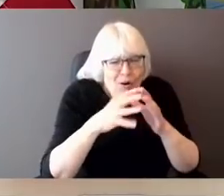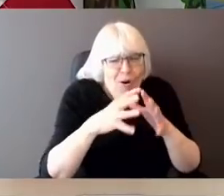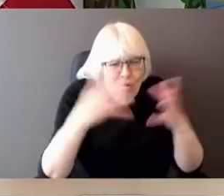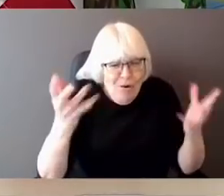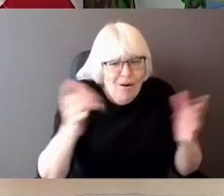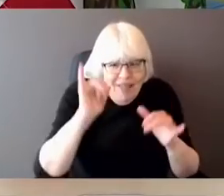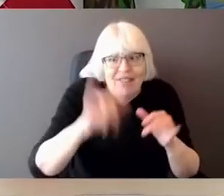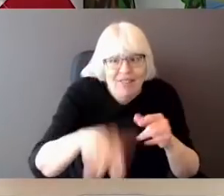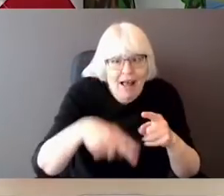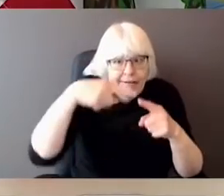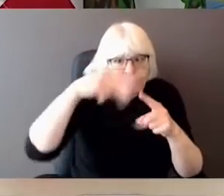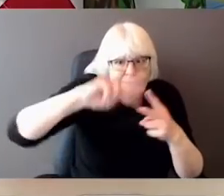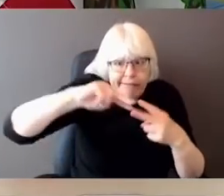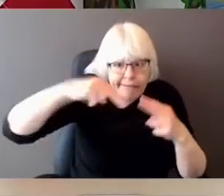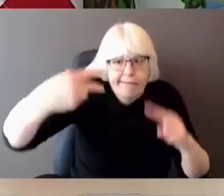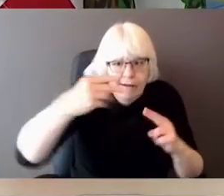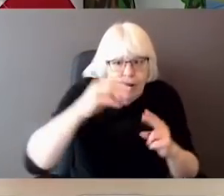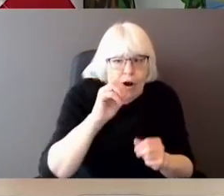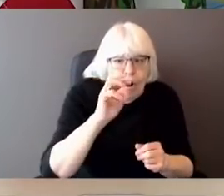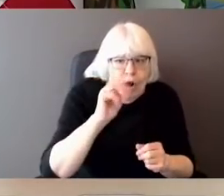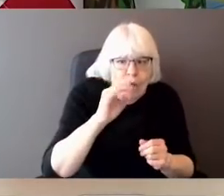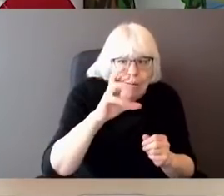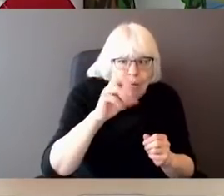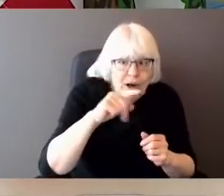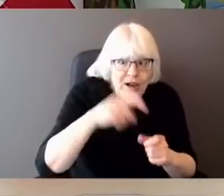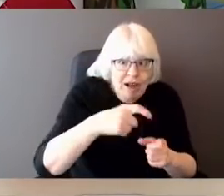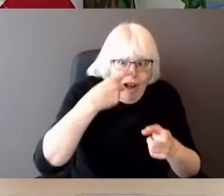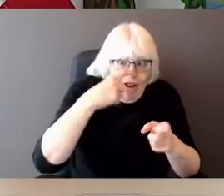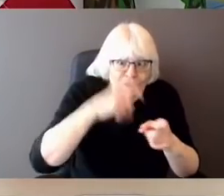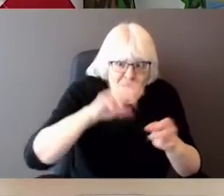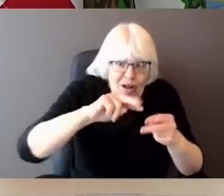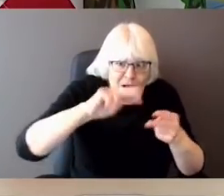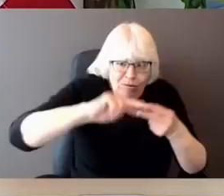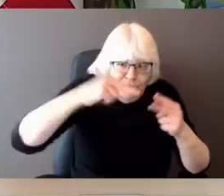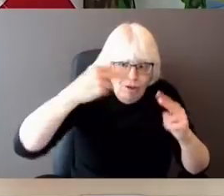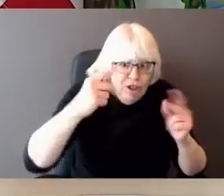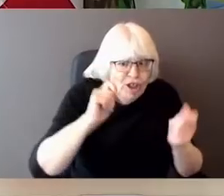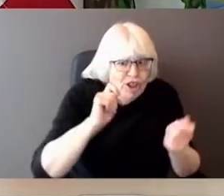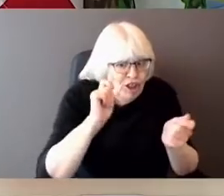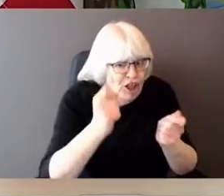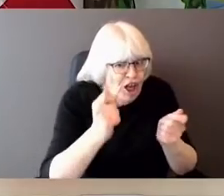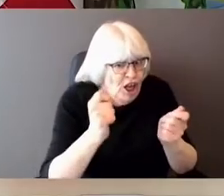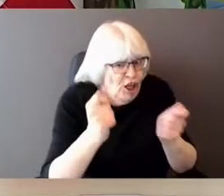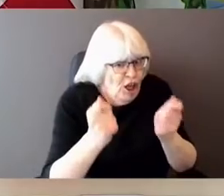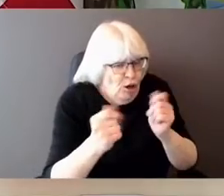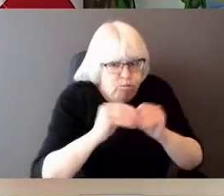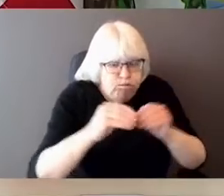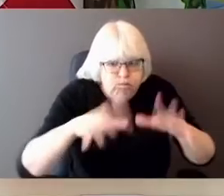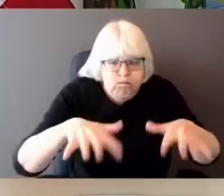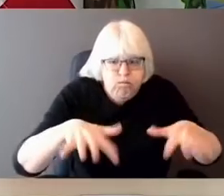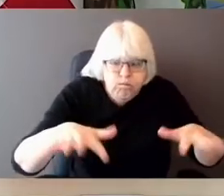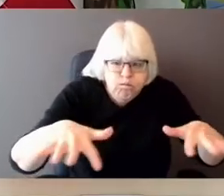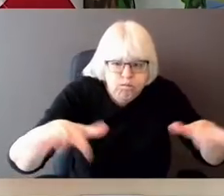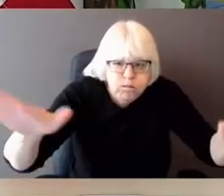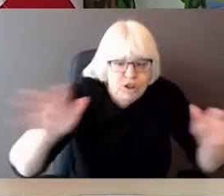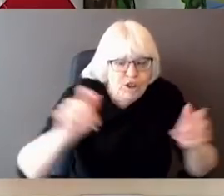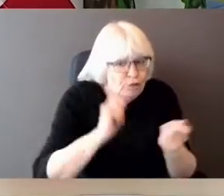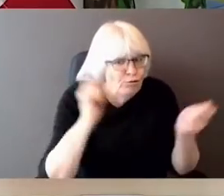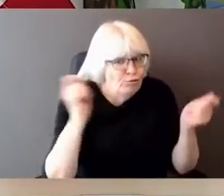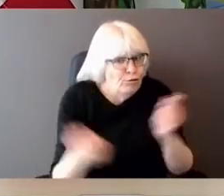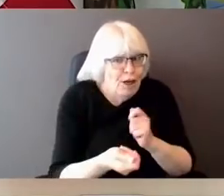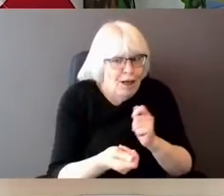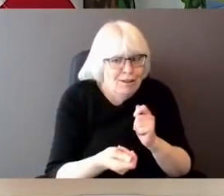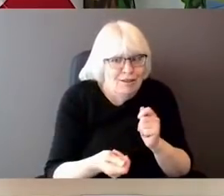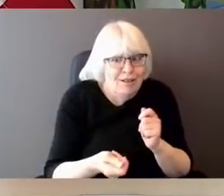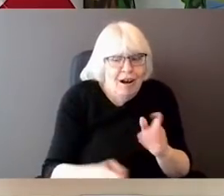Omicron now, and so the more we learn about those new lineages and outbranchings and new variants of concern that may emerge,